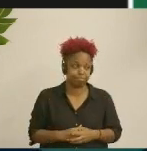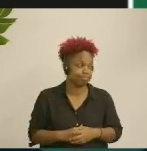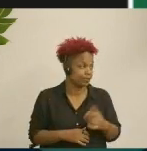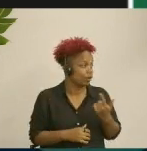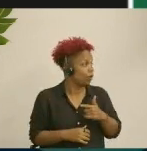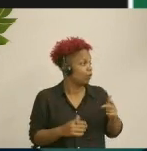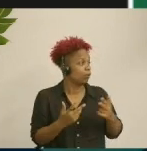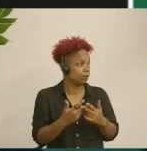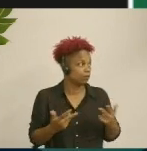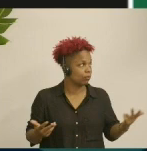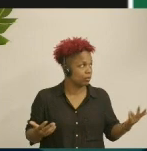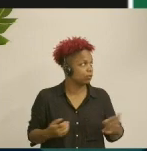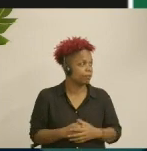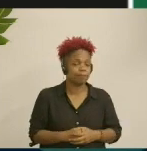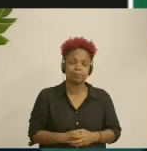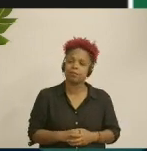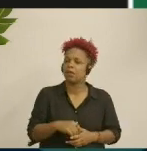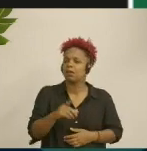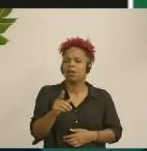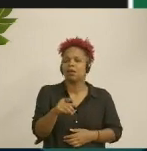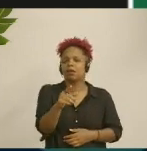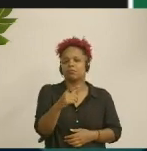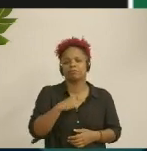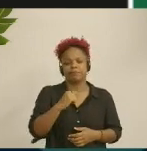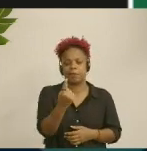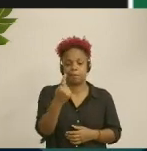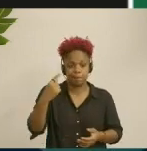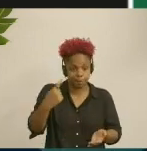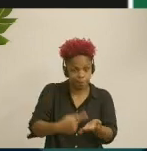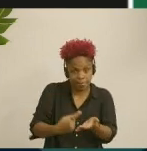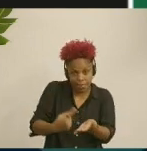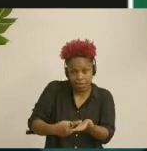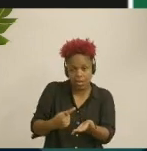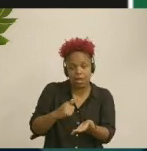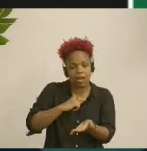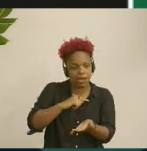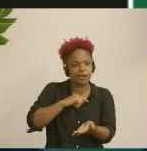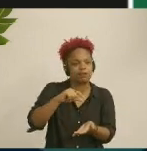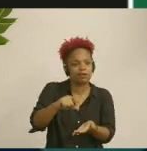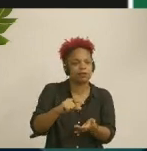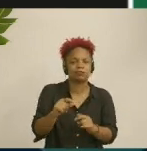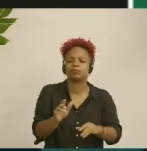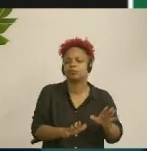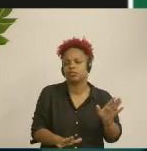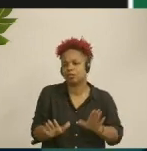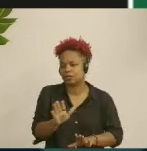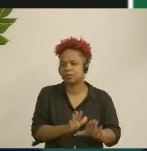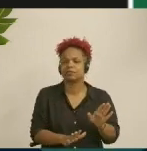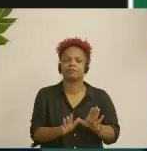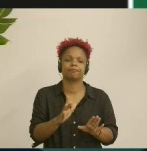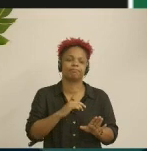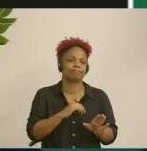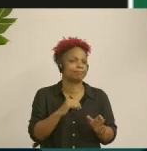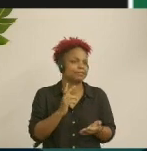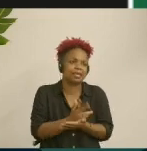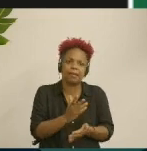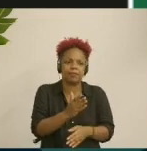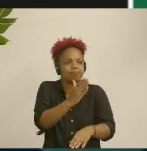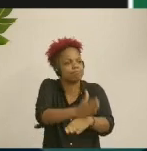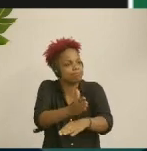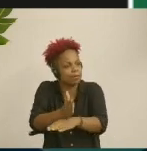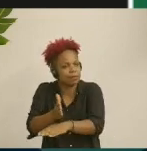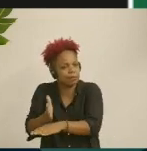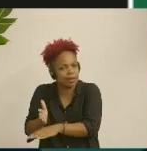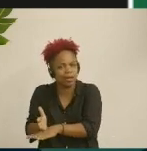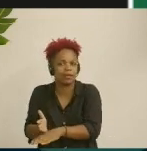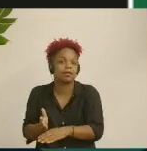real commitment to sustained care and sustaining that behavior change, both in terms of the services you're providing and the response that